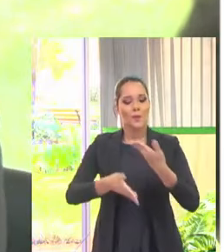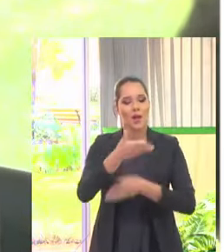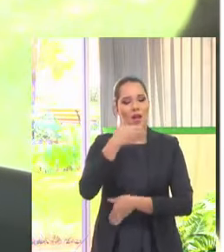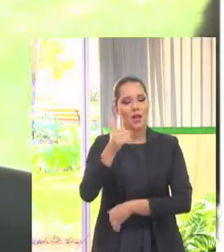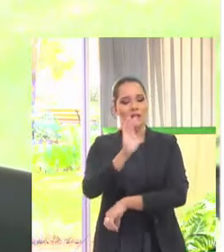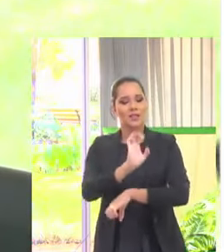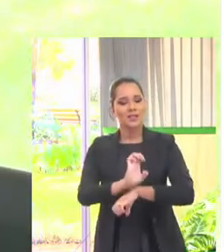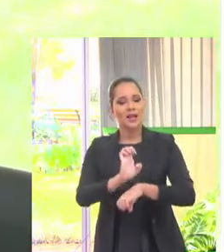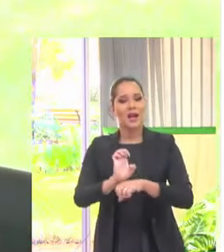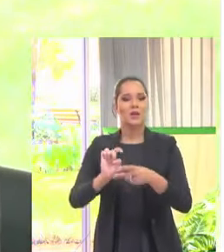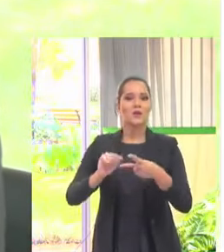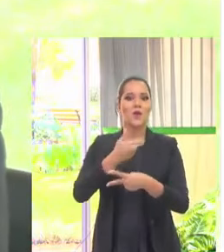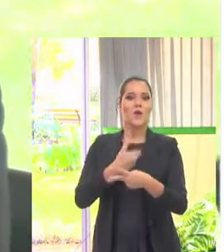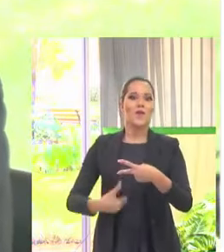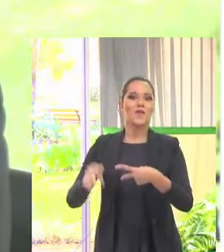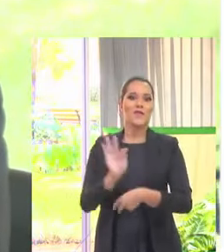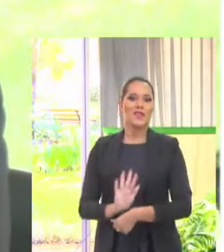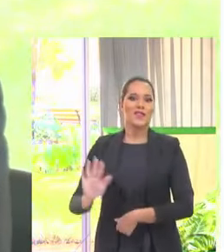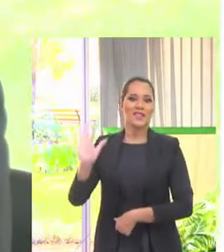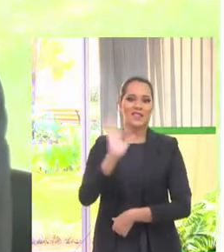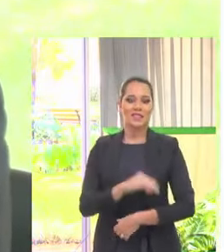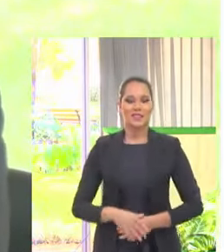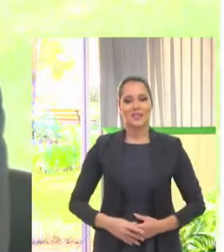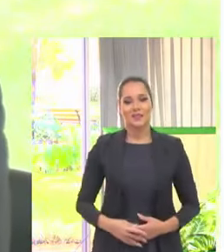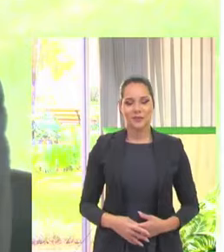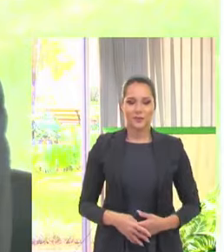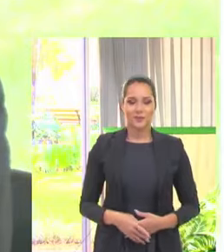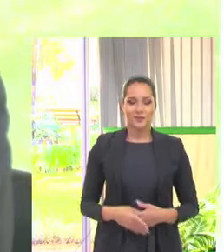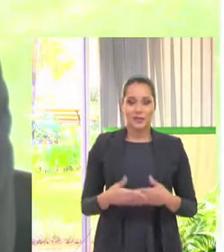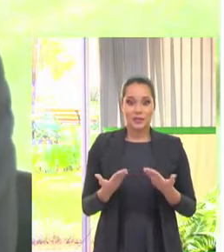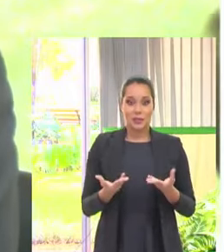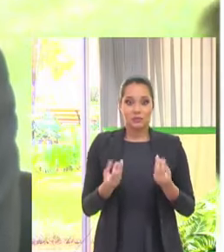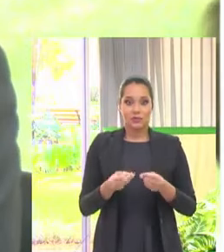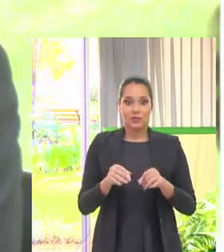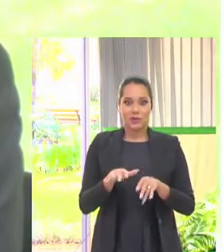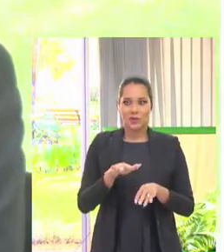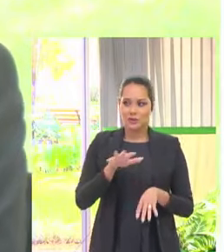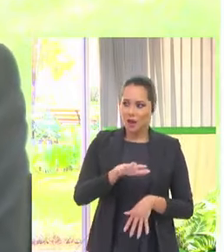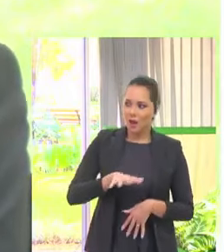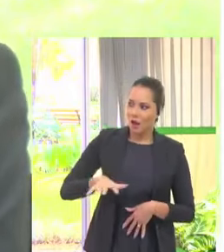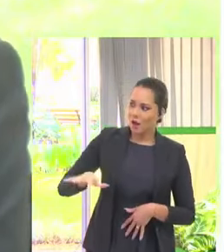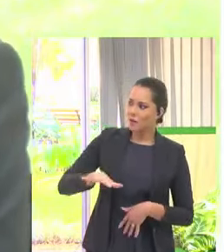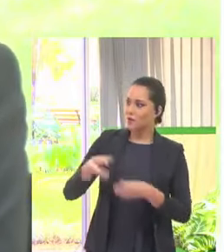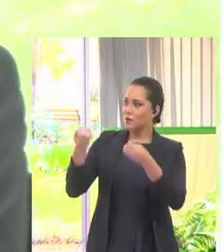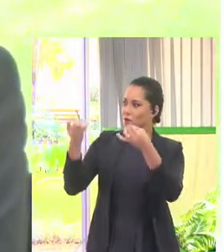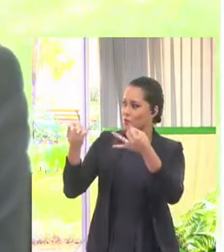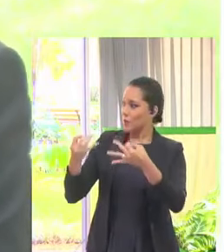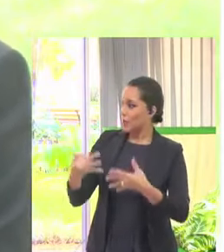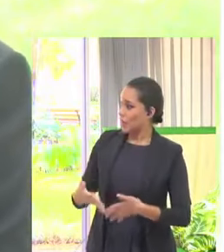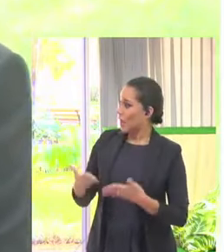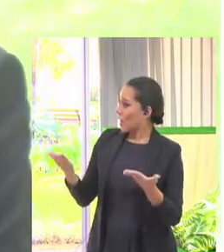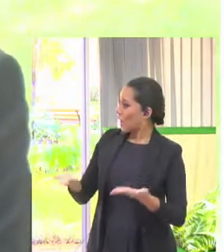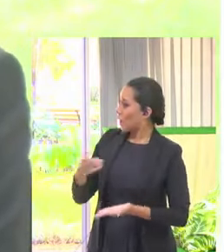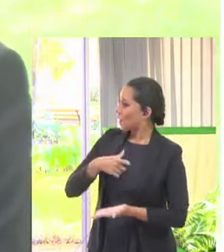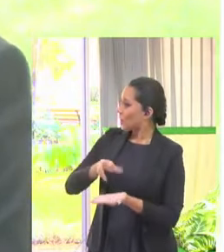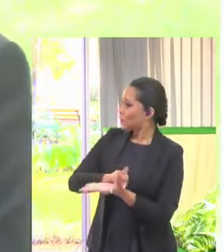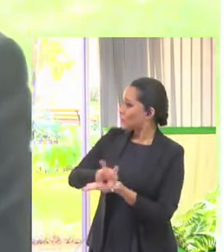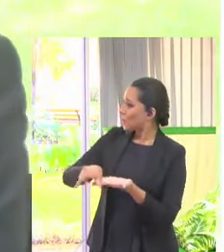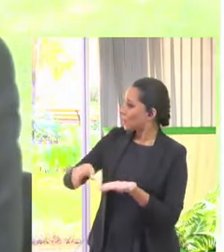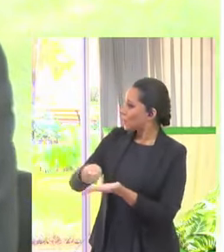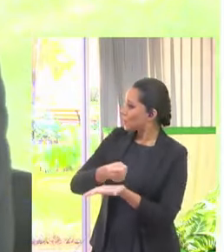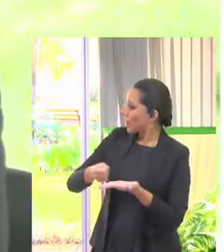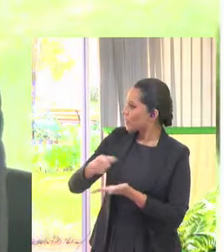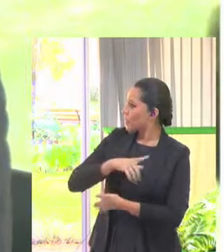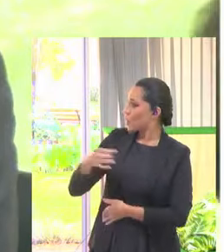government. So again, in many of these areas I mentioned, there's now different lines of effort. There's new drones policy,